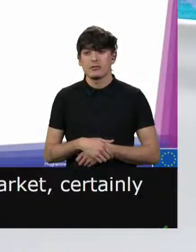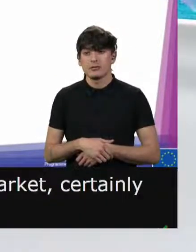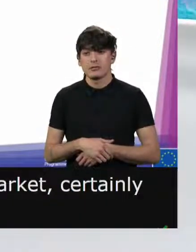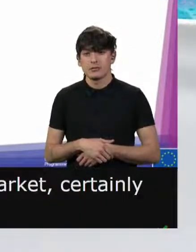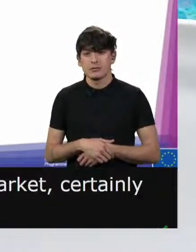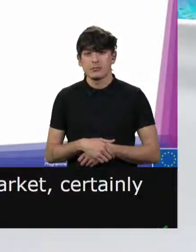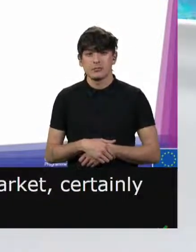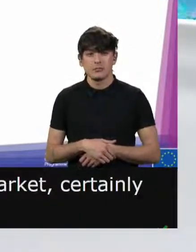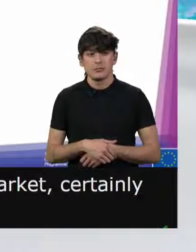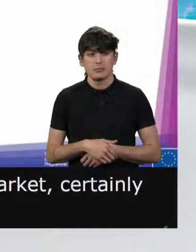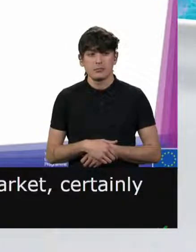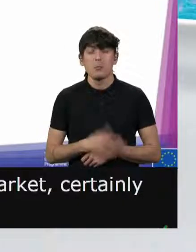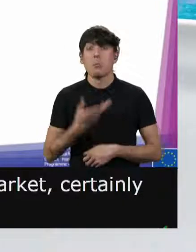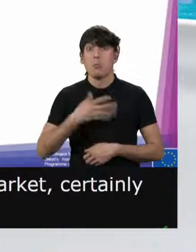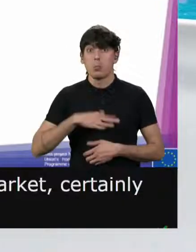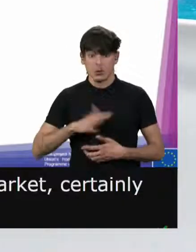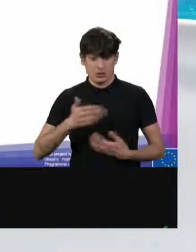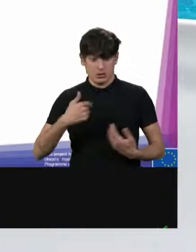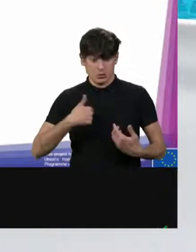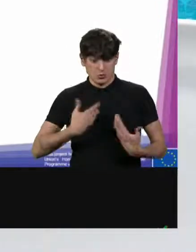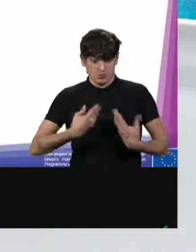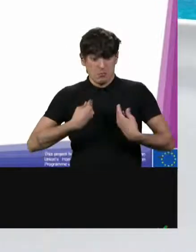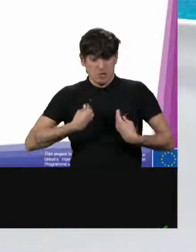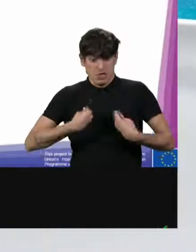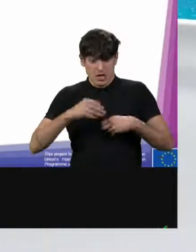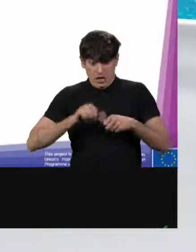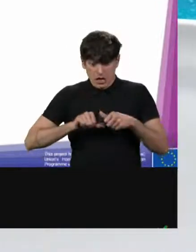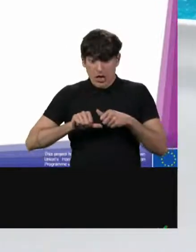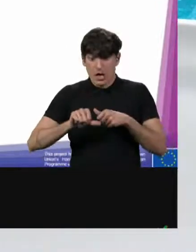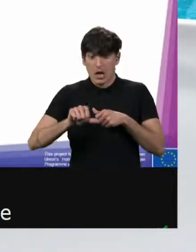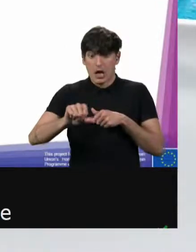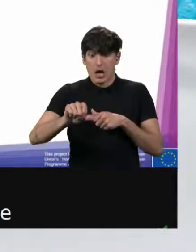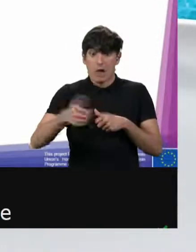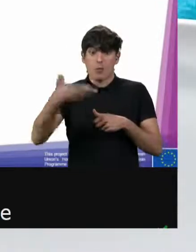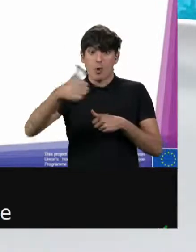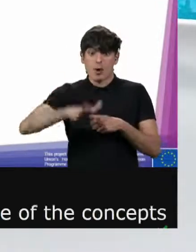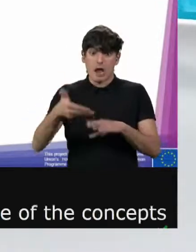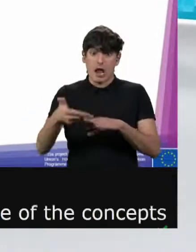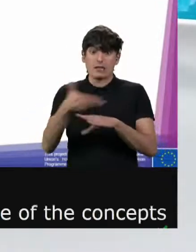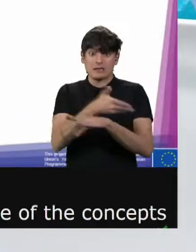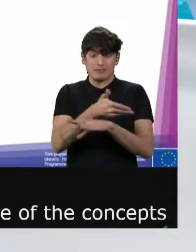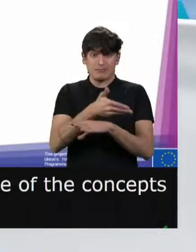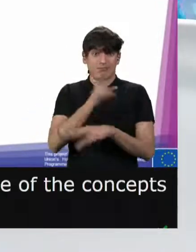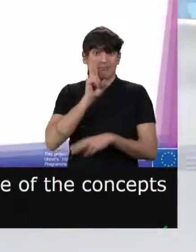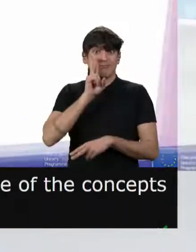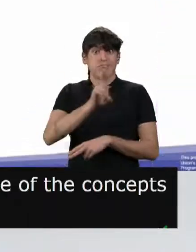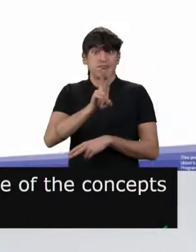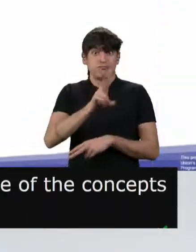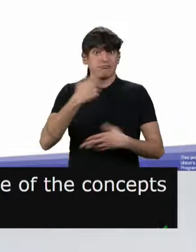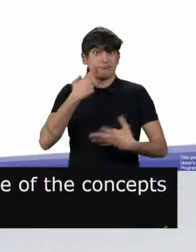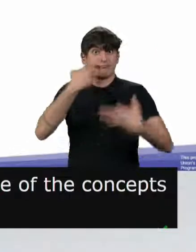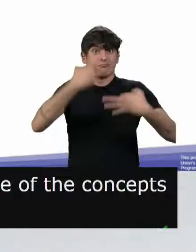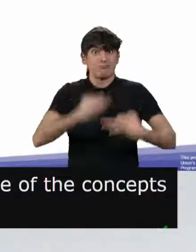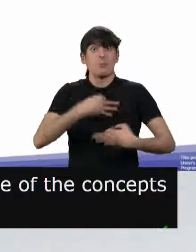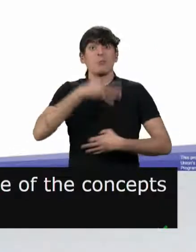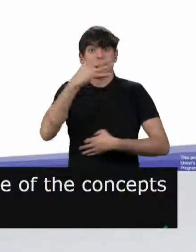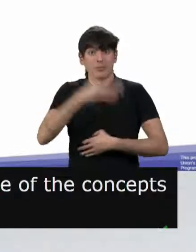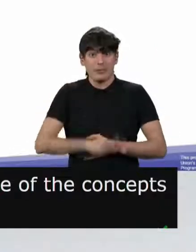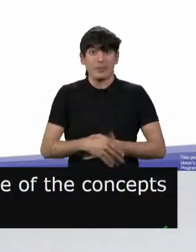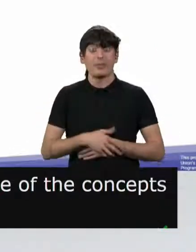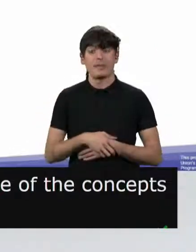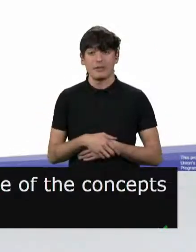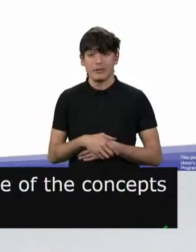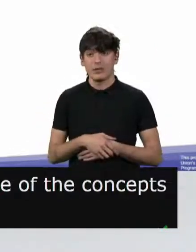So we took these concepts, and this was just some of the concepts that people came up with, that use those emerging